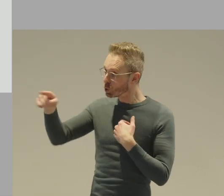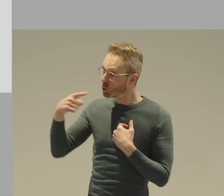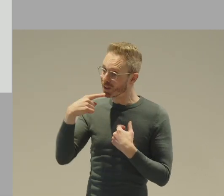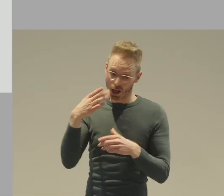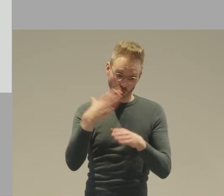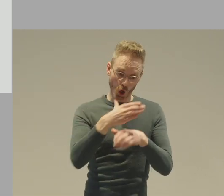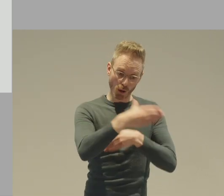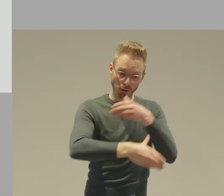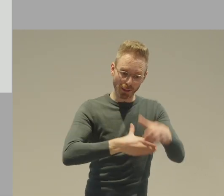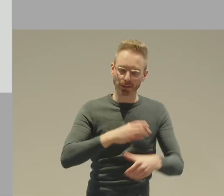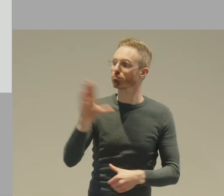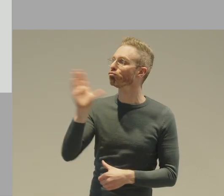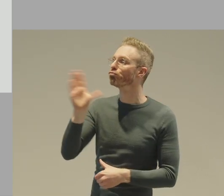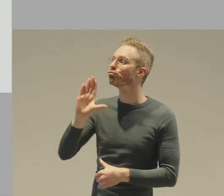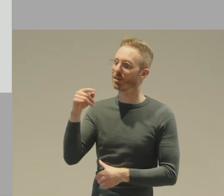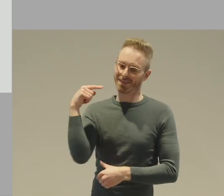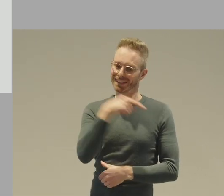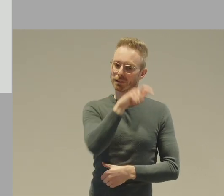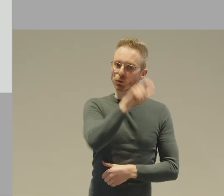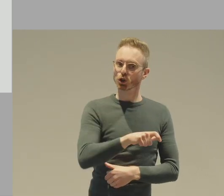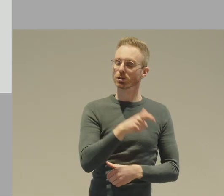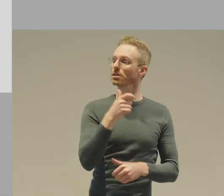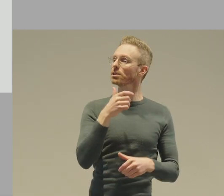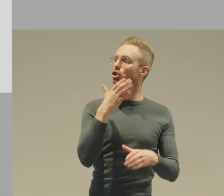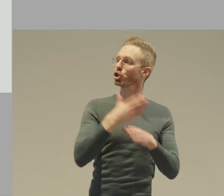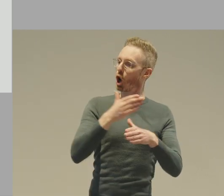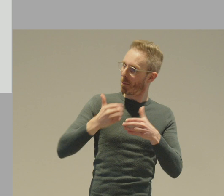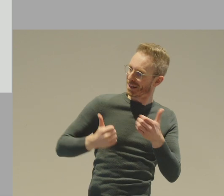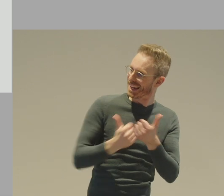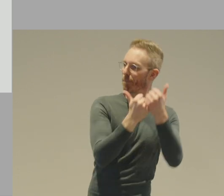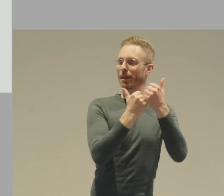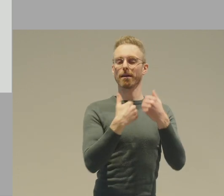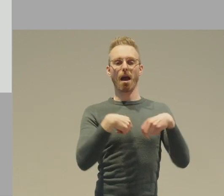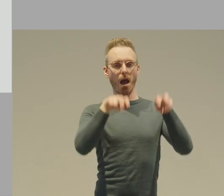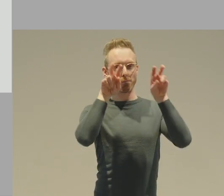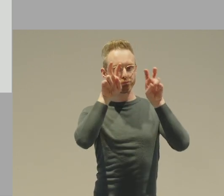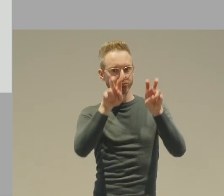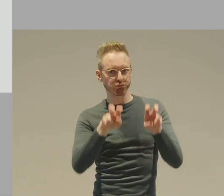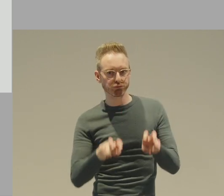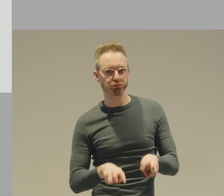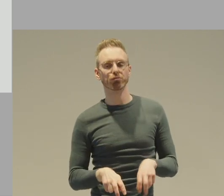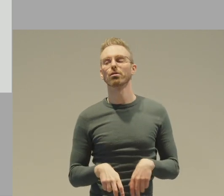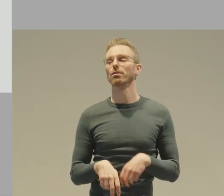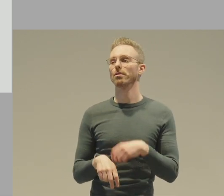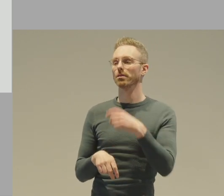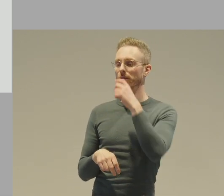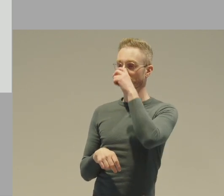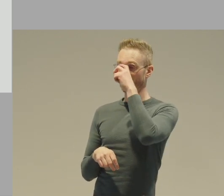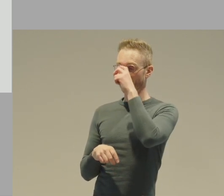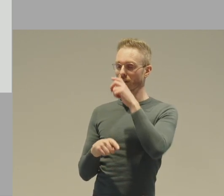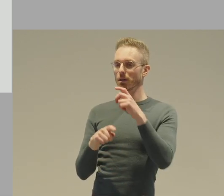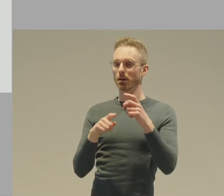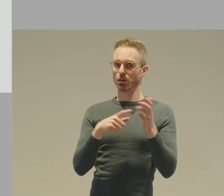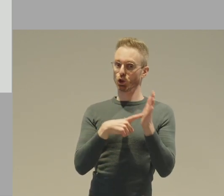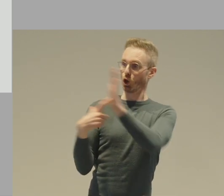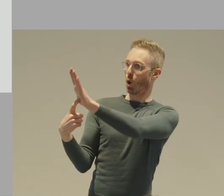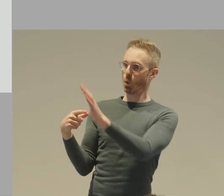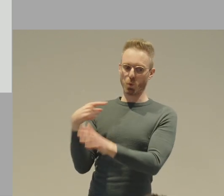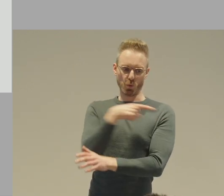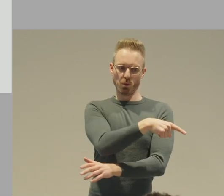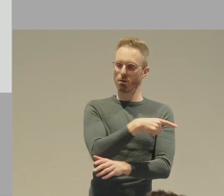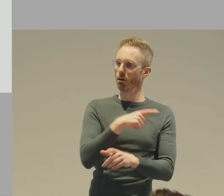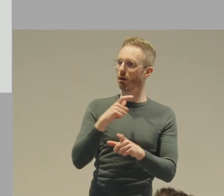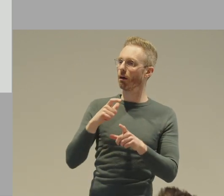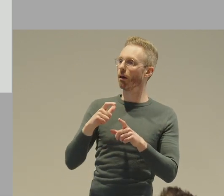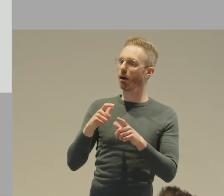that task. So if it's for creative support, if it is enabling, great. Maybe that's what you need. That's absolutely fine.